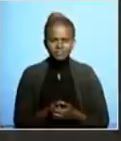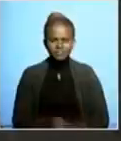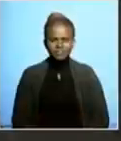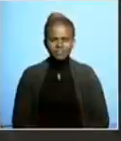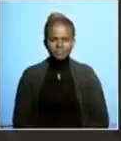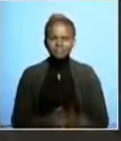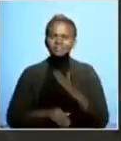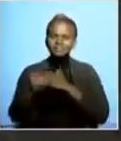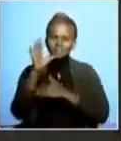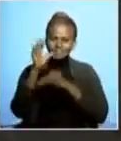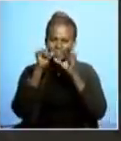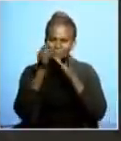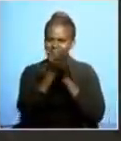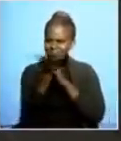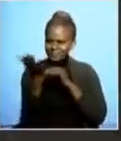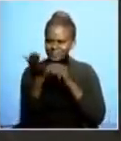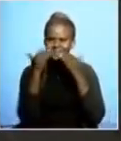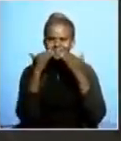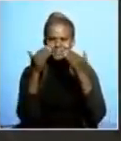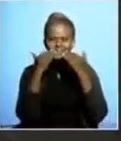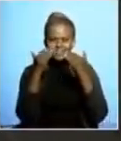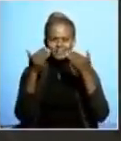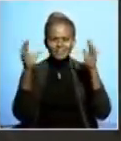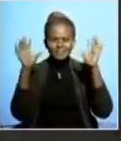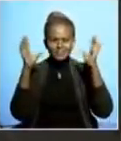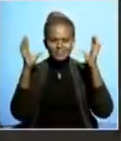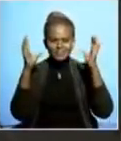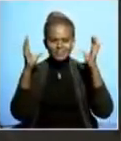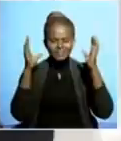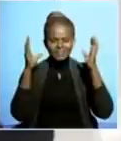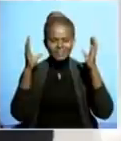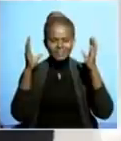God bless you. Thank you.